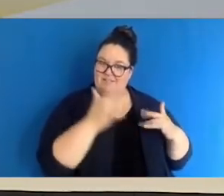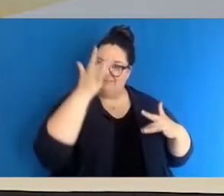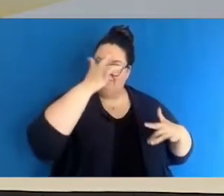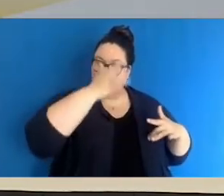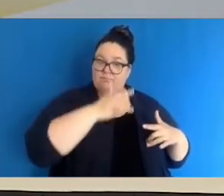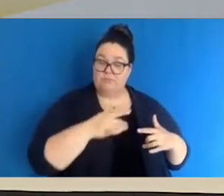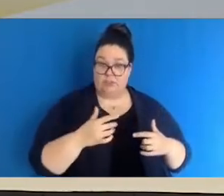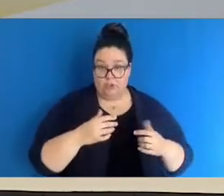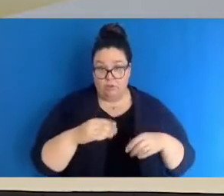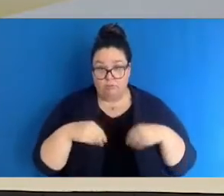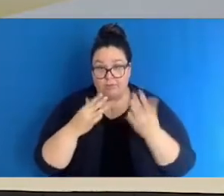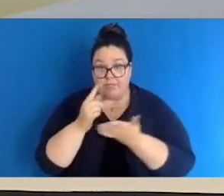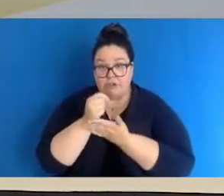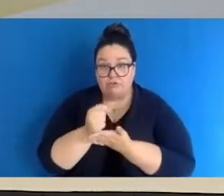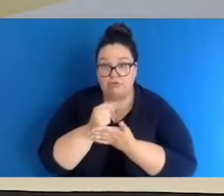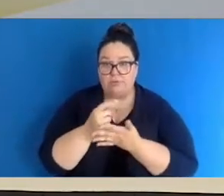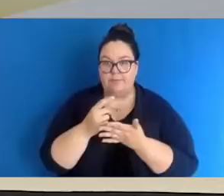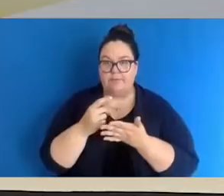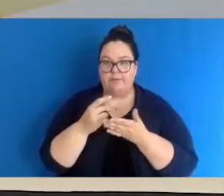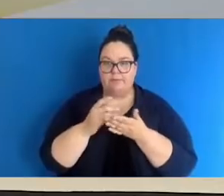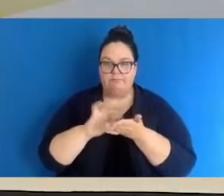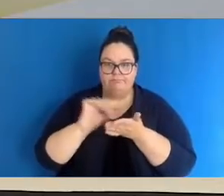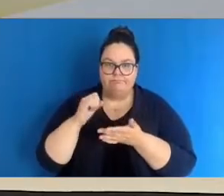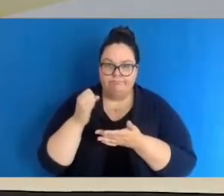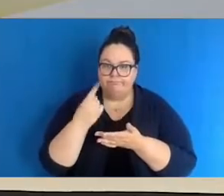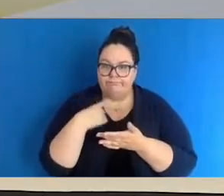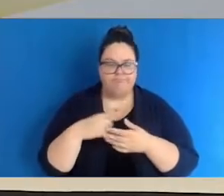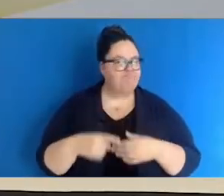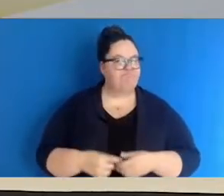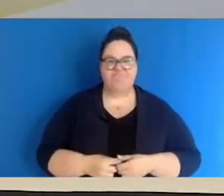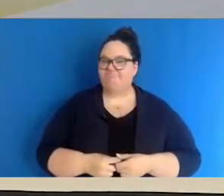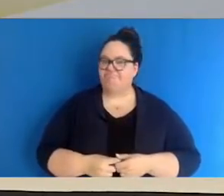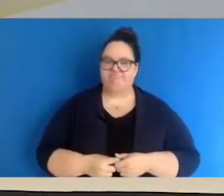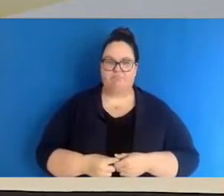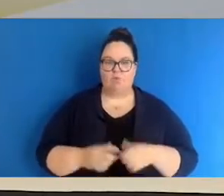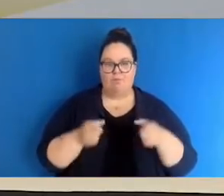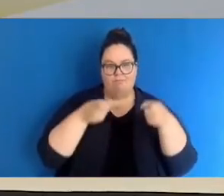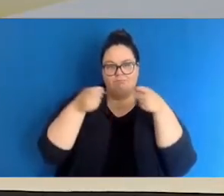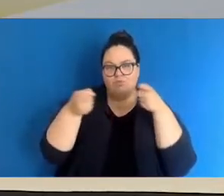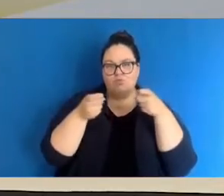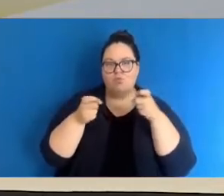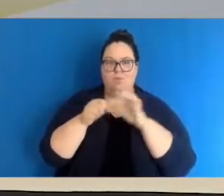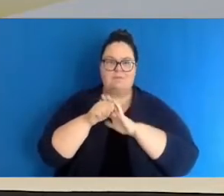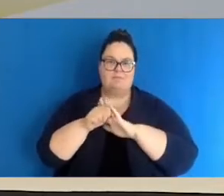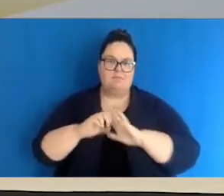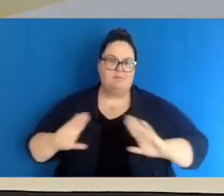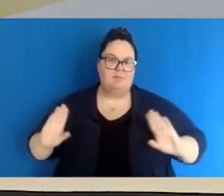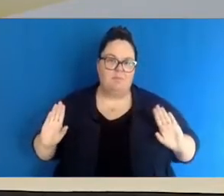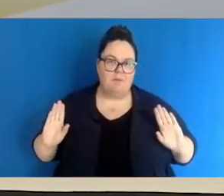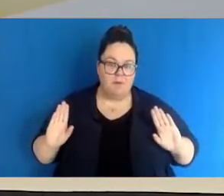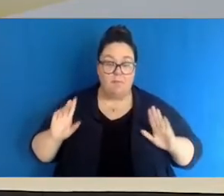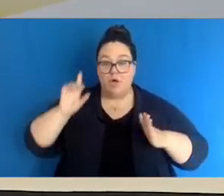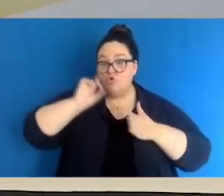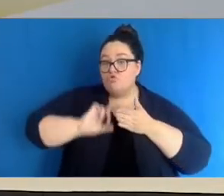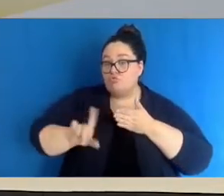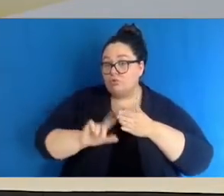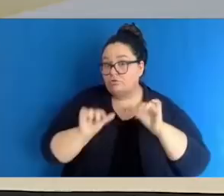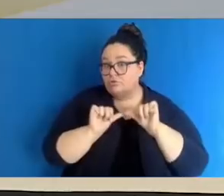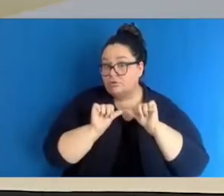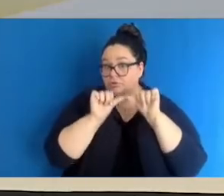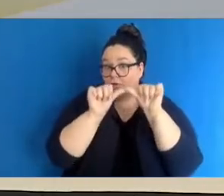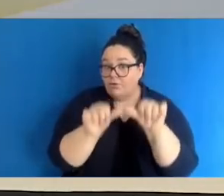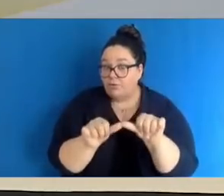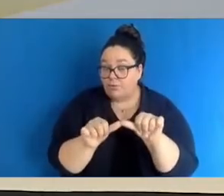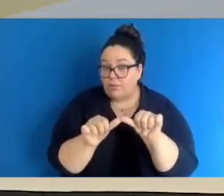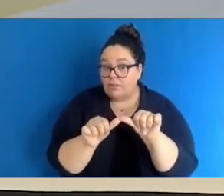treatment for this condition. Treatment is individualized and focused on managing symptoms. Research is ongoing regarding the